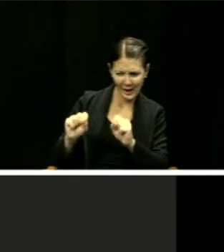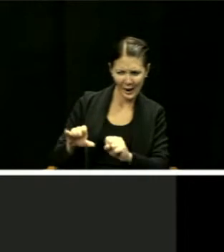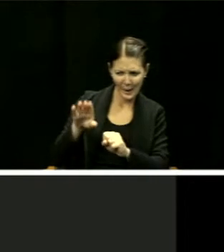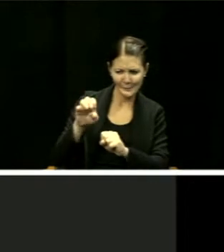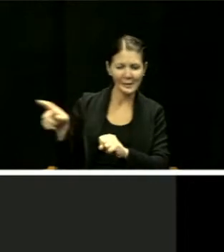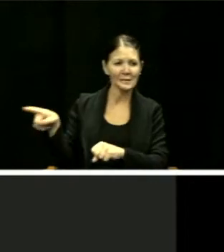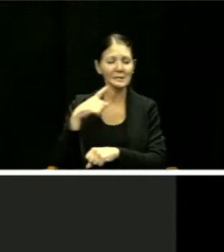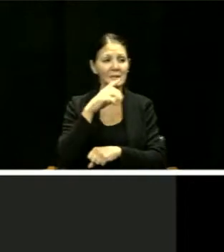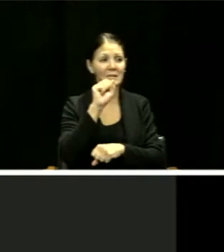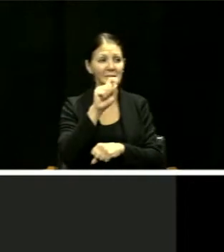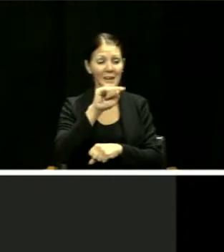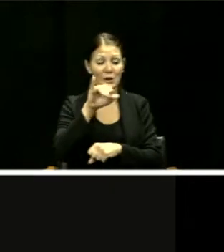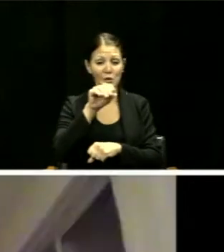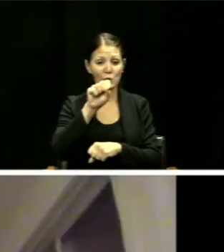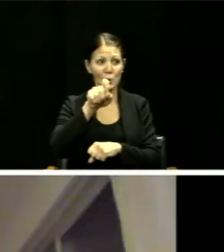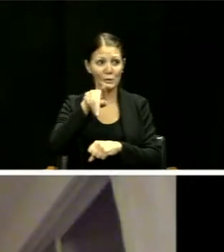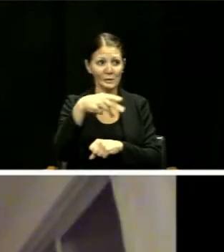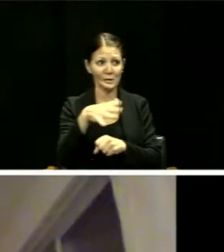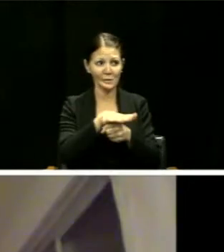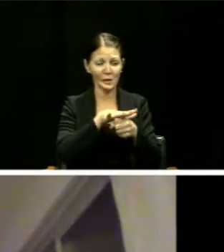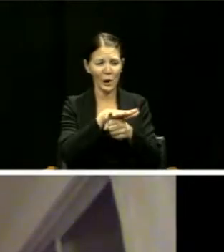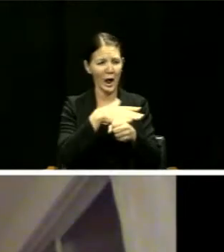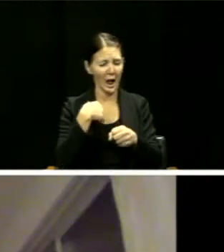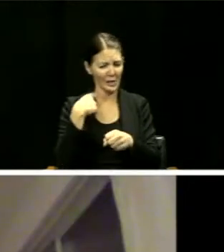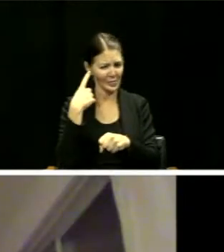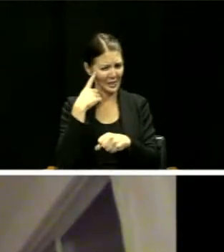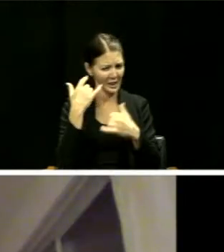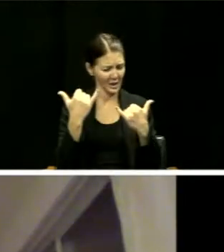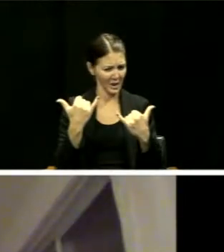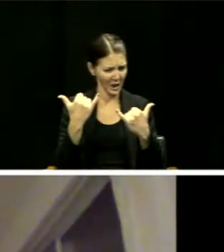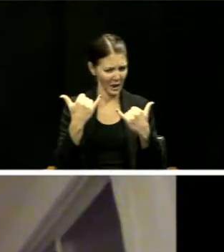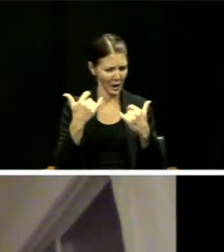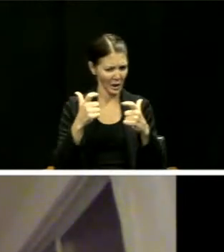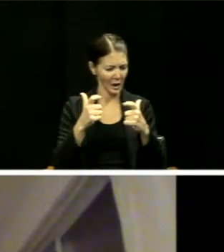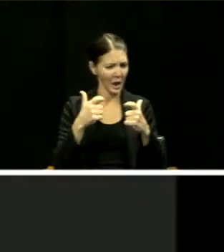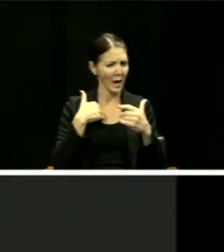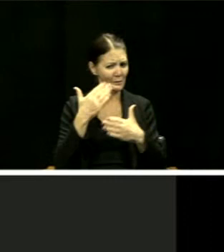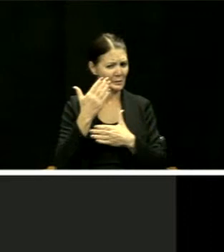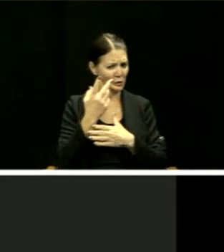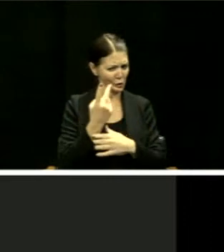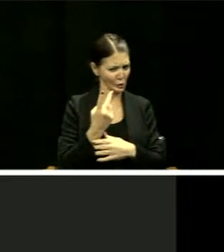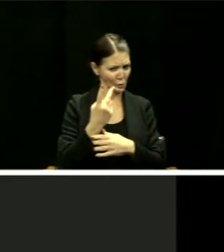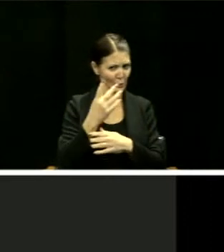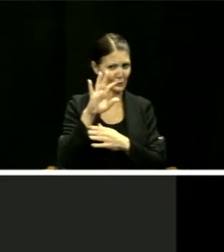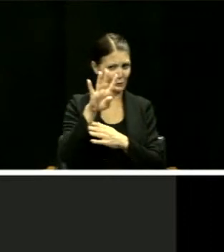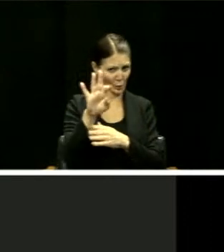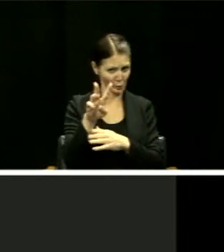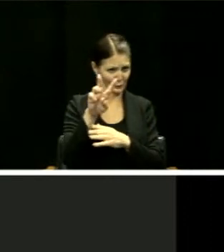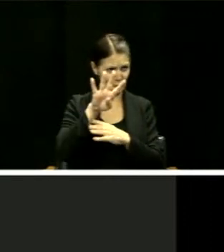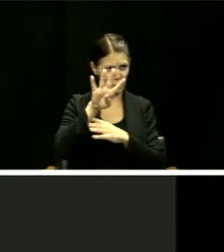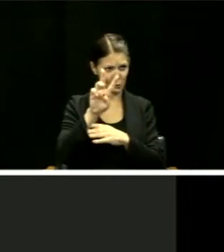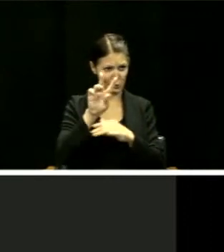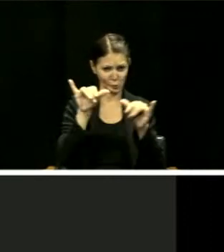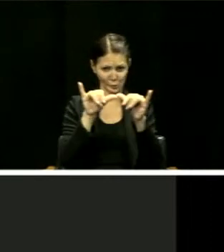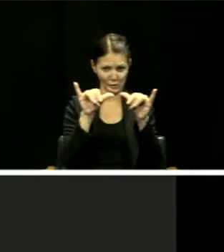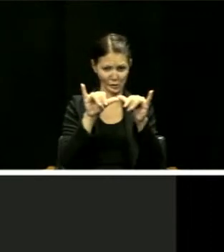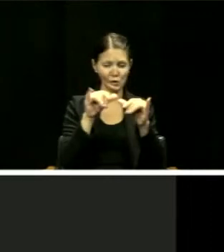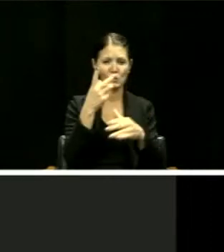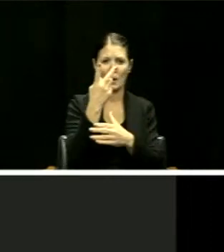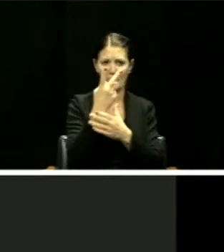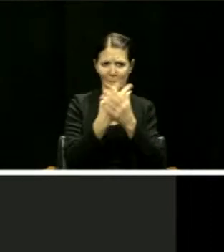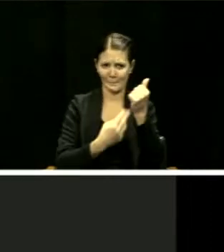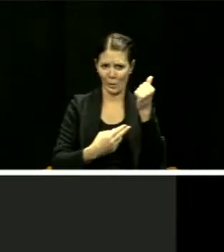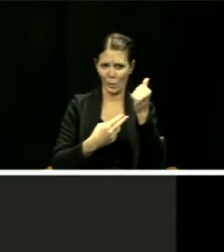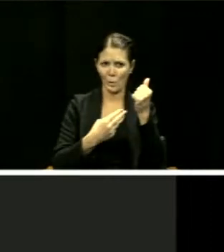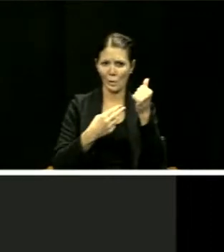Joseph's tributary, I think they get up to there are two 42-inch, and they are both